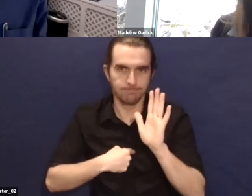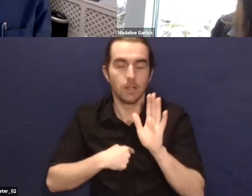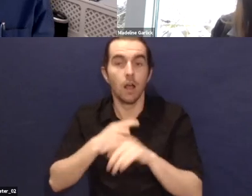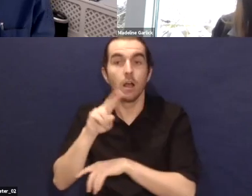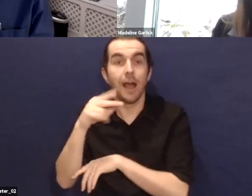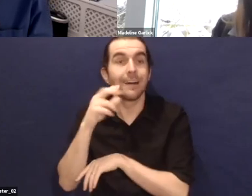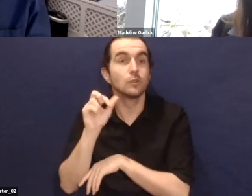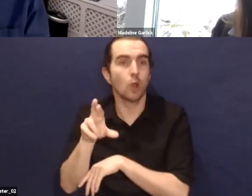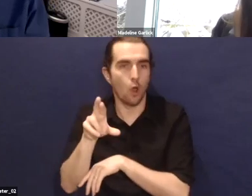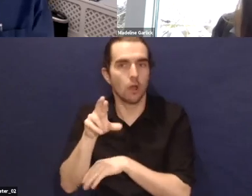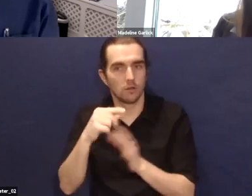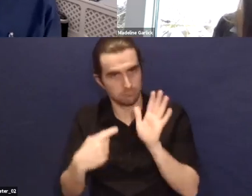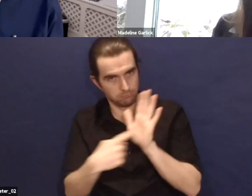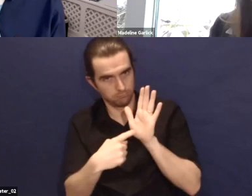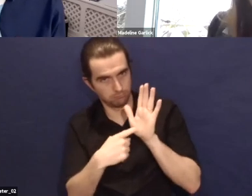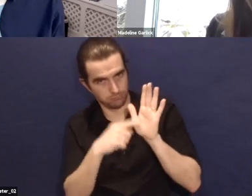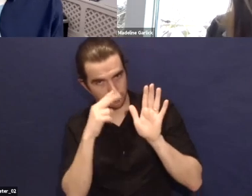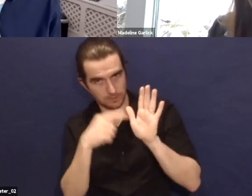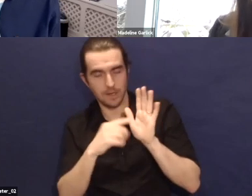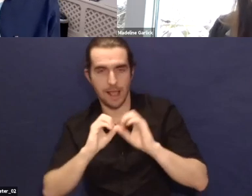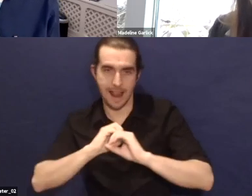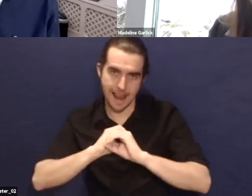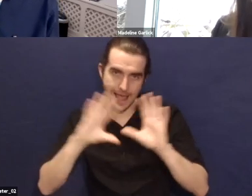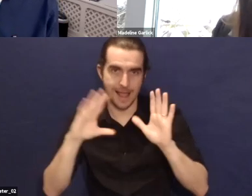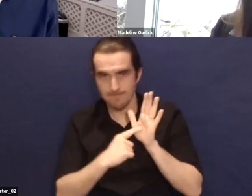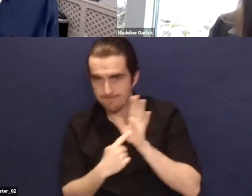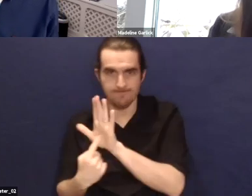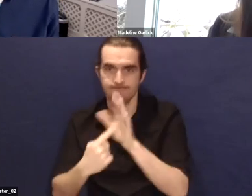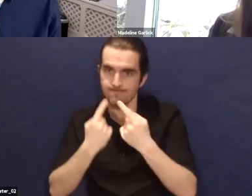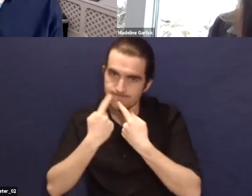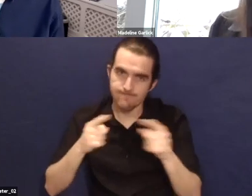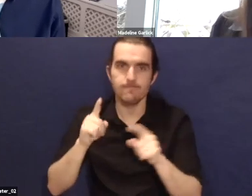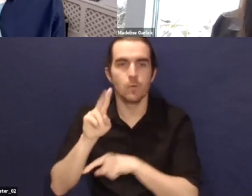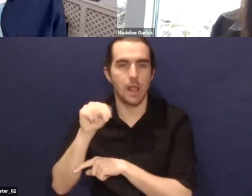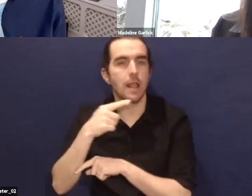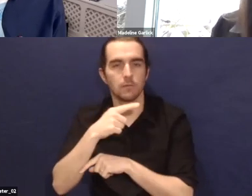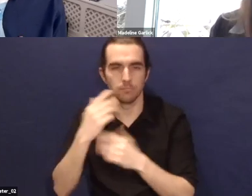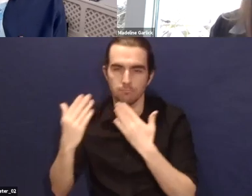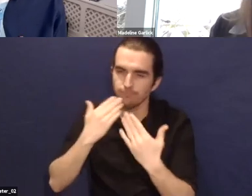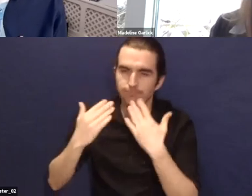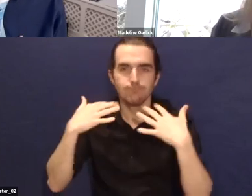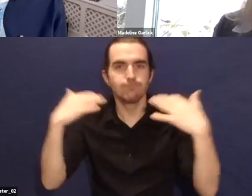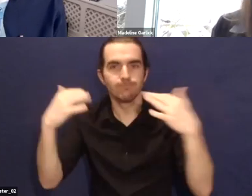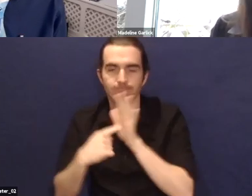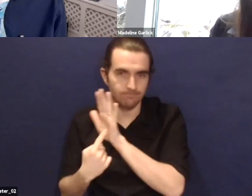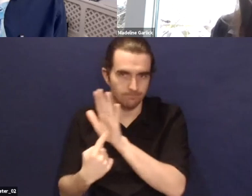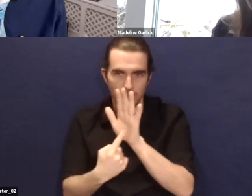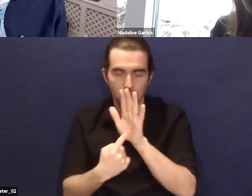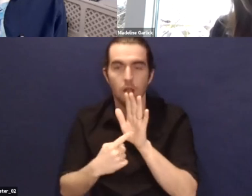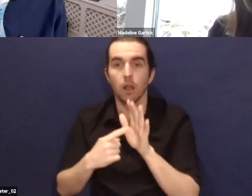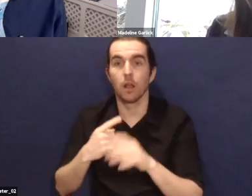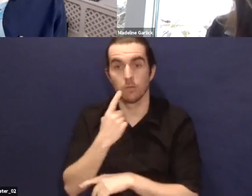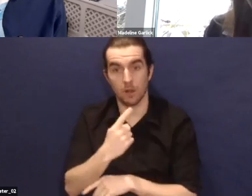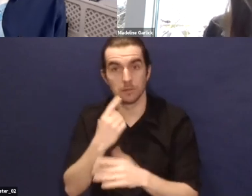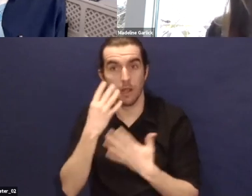in the 1951 Convention, has continued to evolve over time. And this is not because UNHCR thinks it's a good idea, but